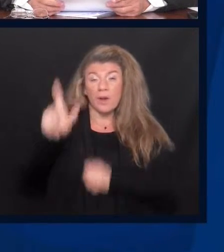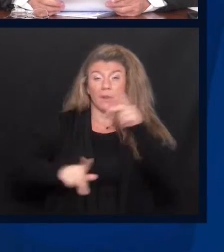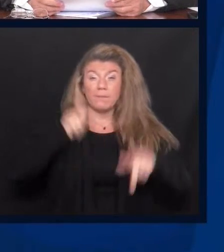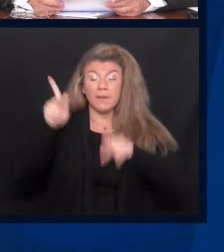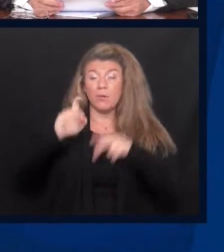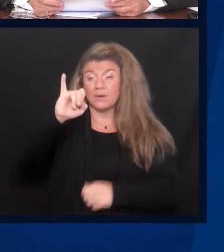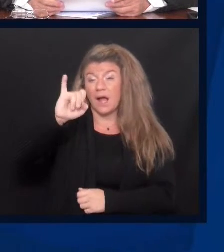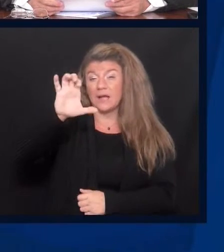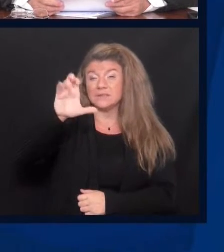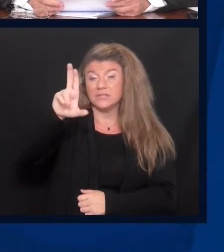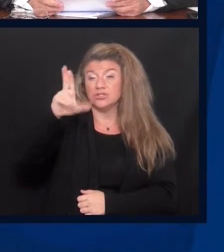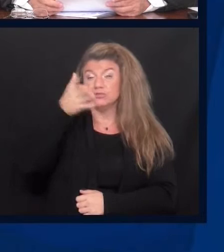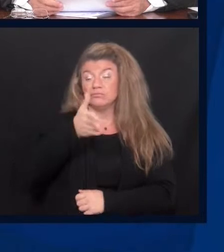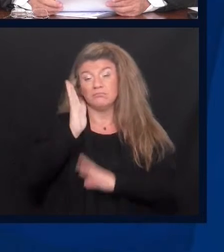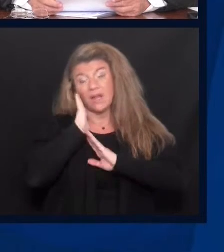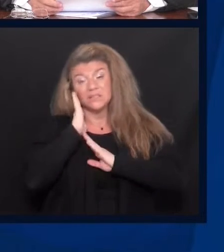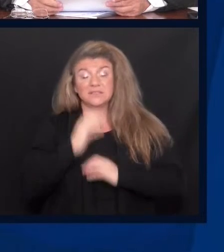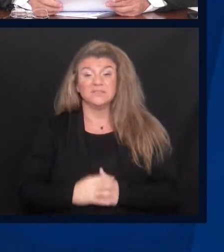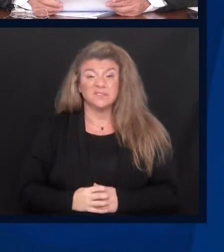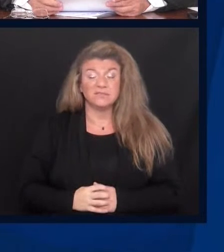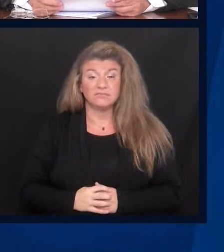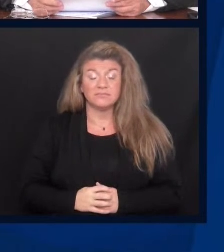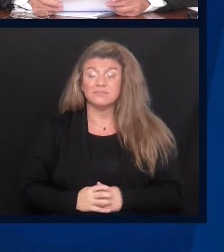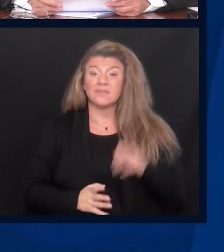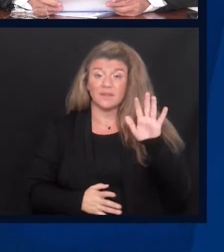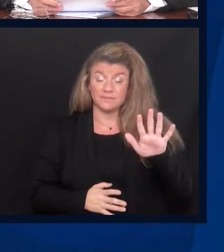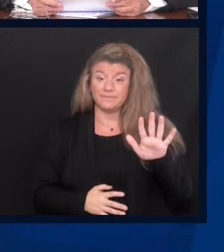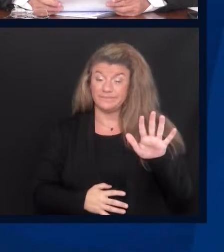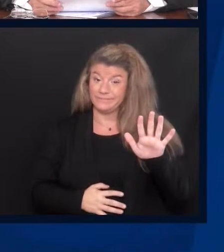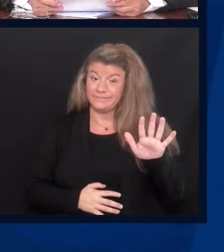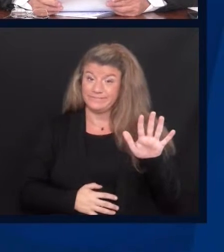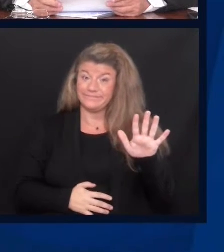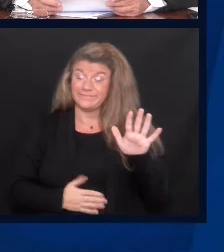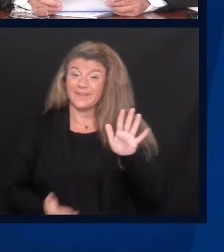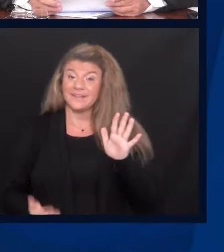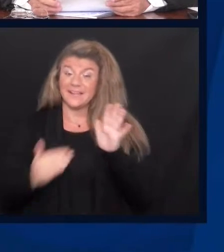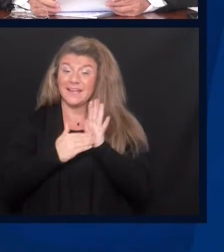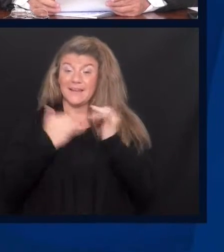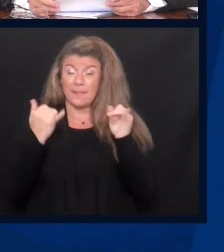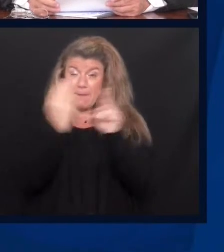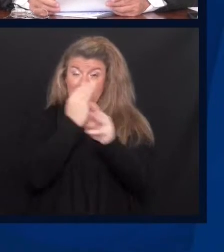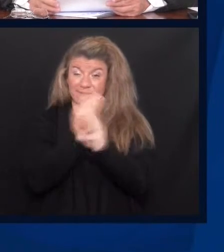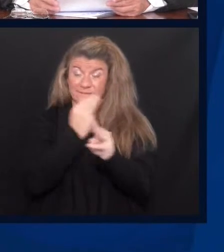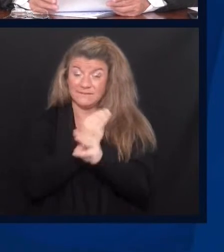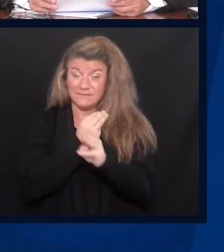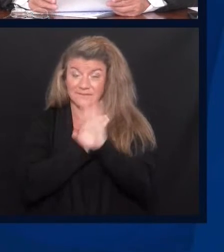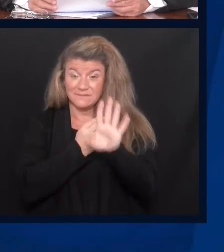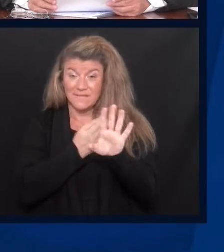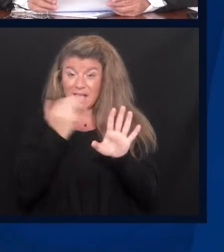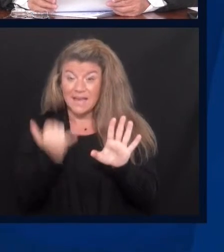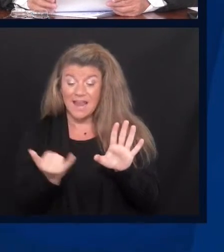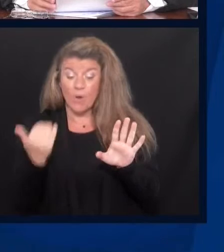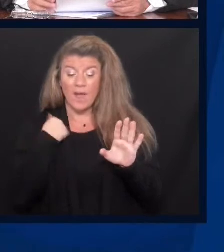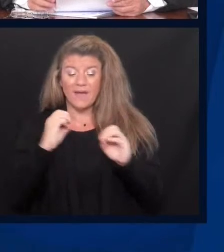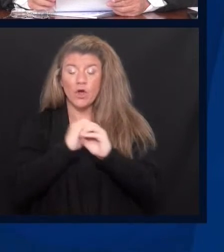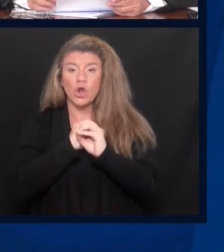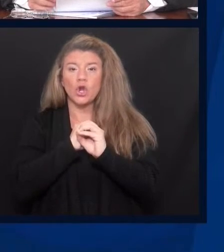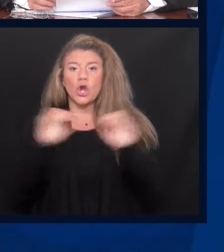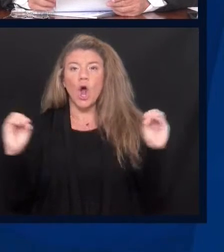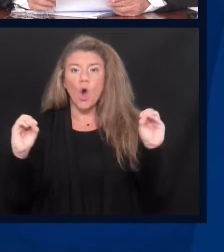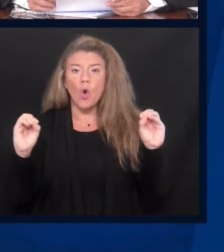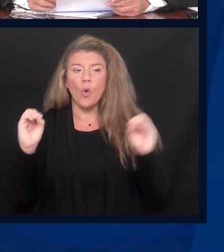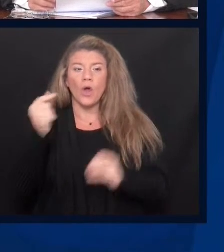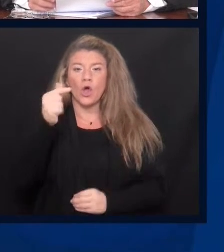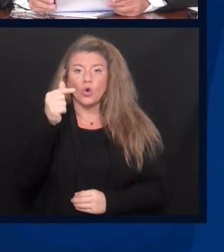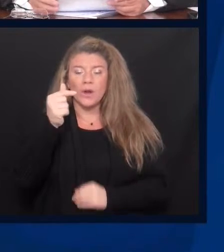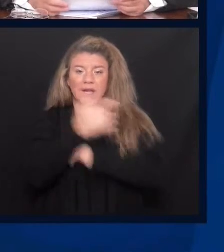the ICU units. And I want you to pay real close attention to the map. We now have no red counties,